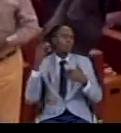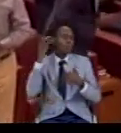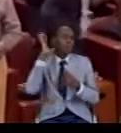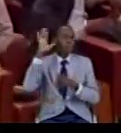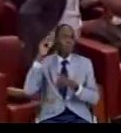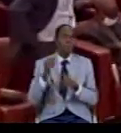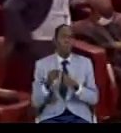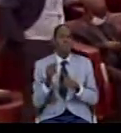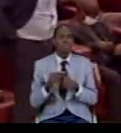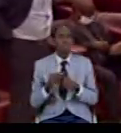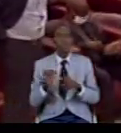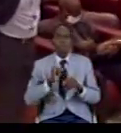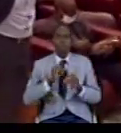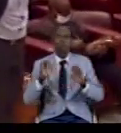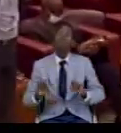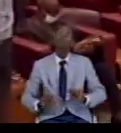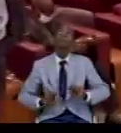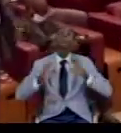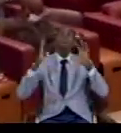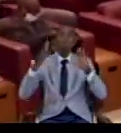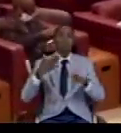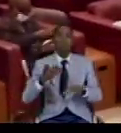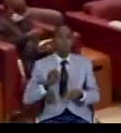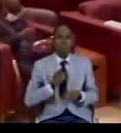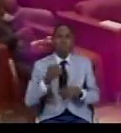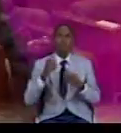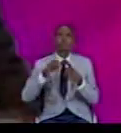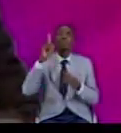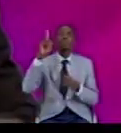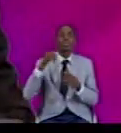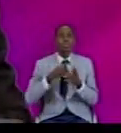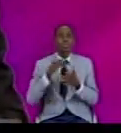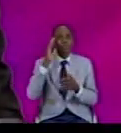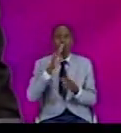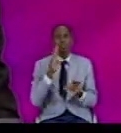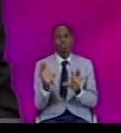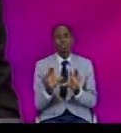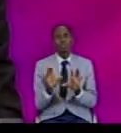I commit myself to you, and it will be done. It is time to commit